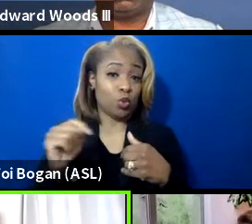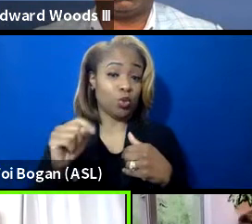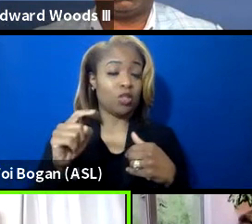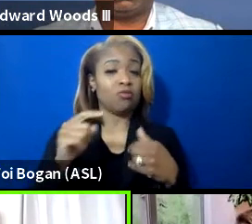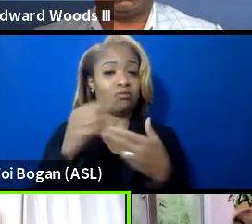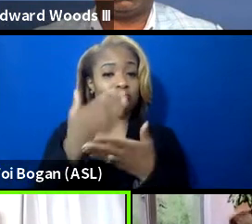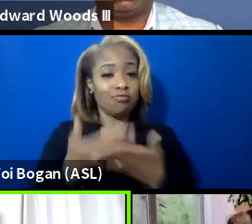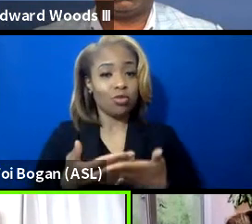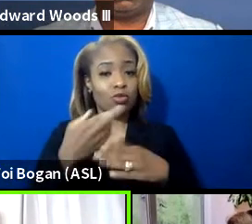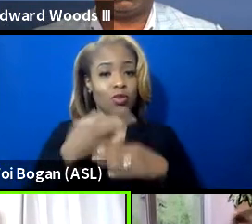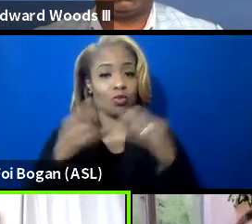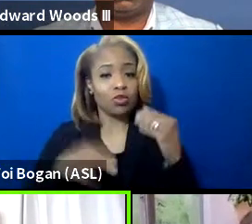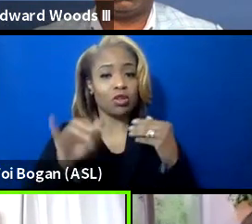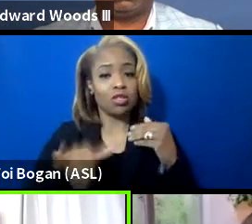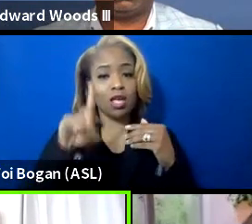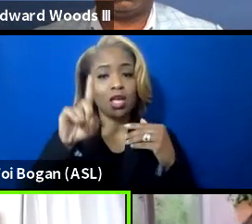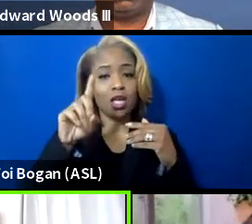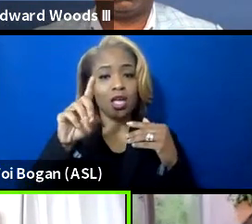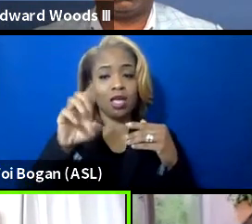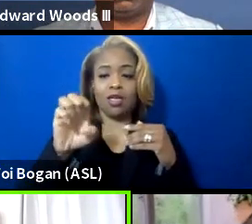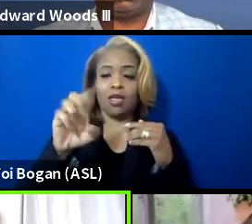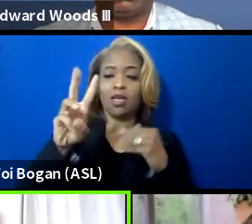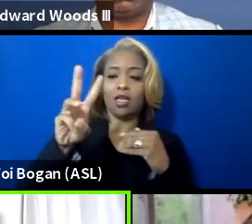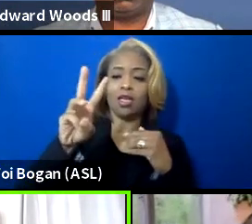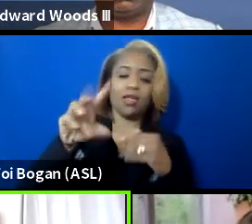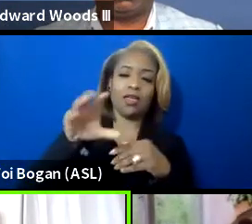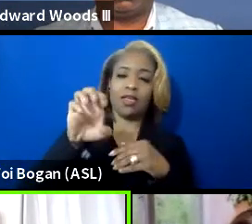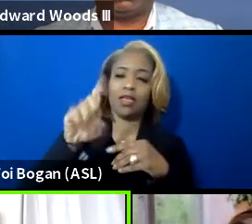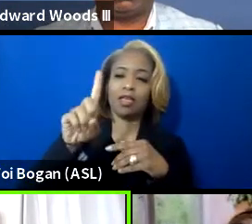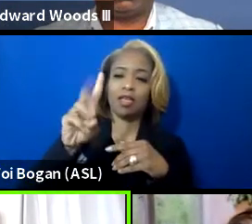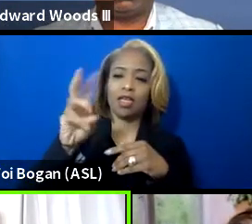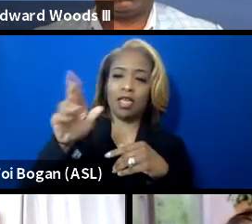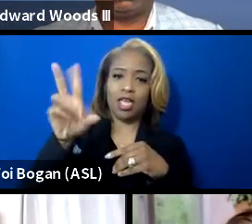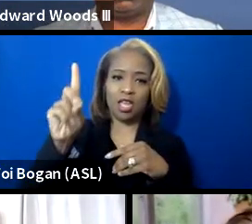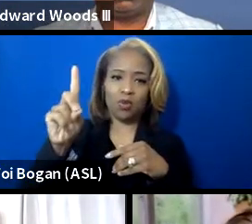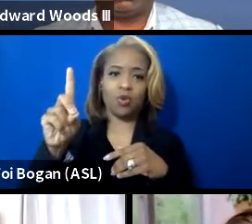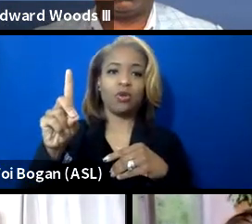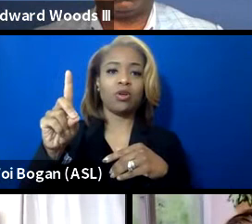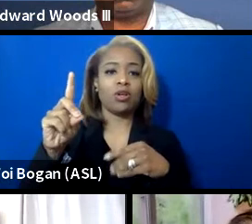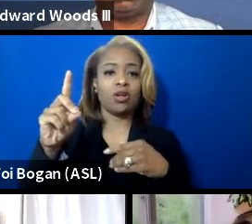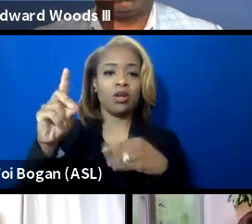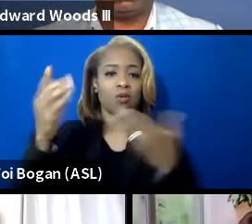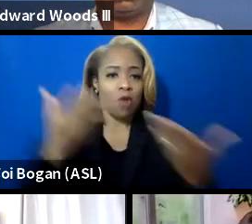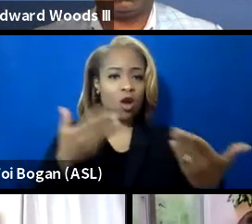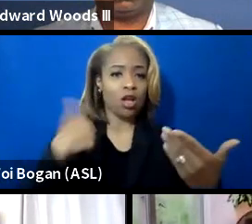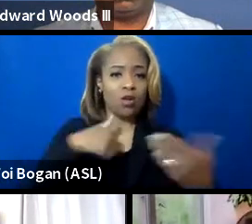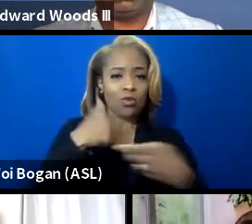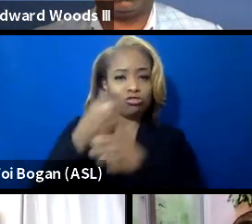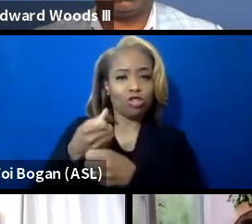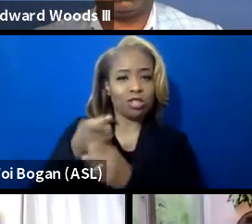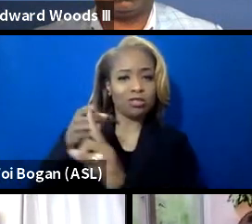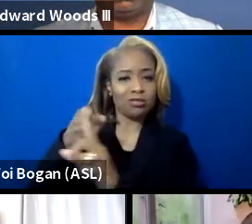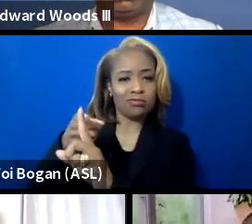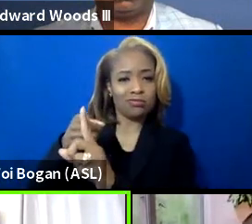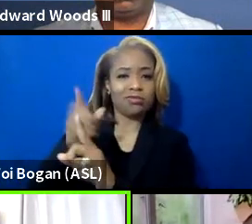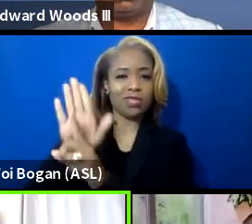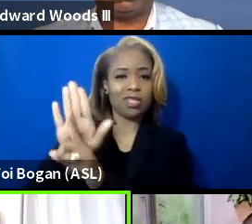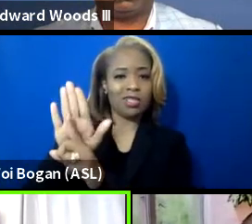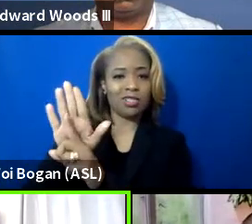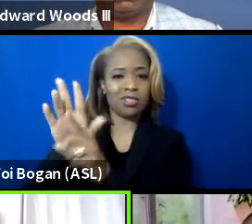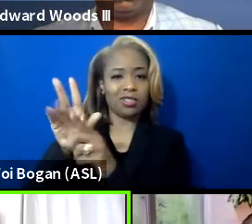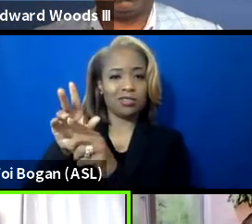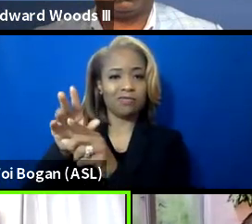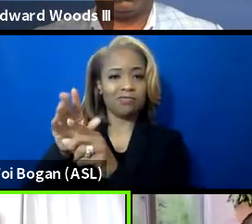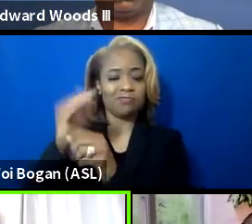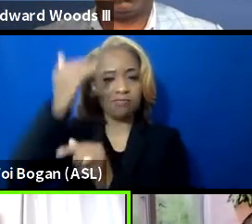that Edward brings to us, and we are entrusting, expert or not, it's still a bit of trial and error. So we hope